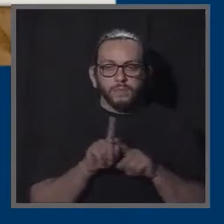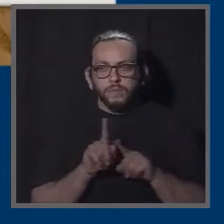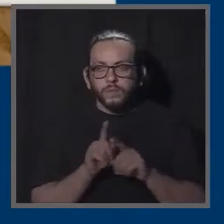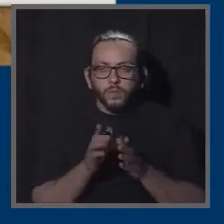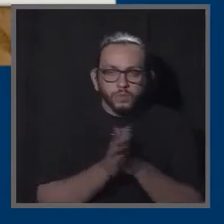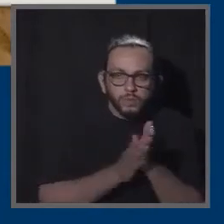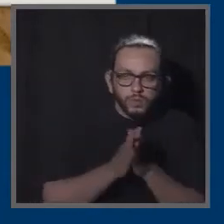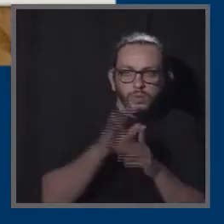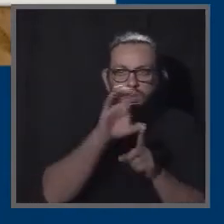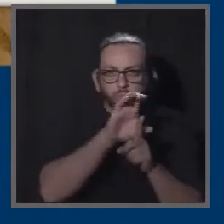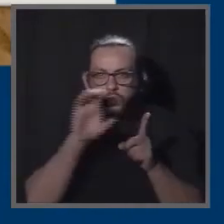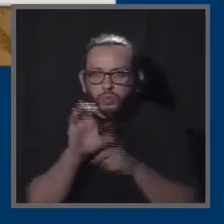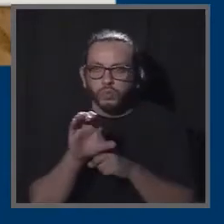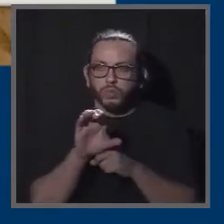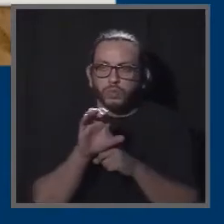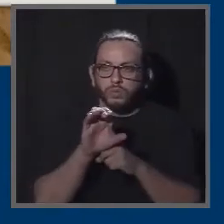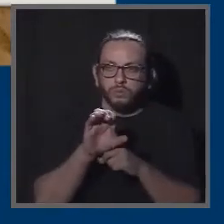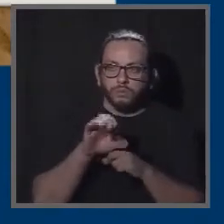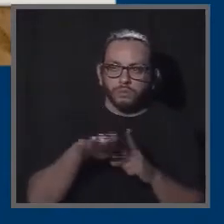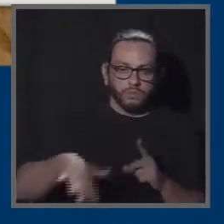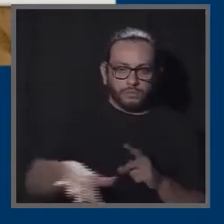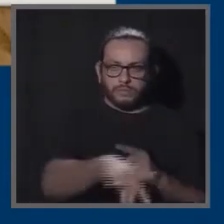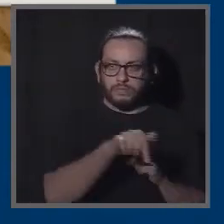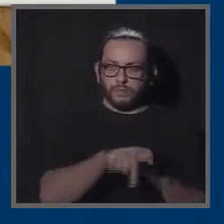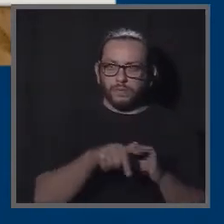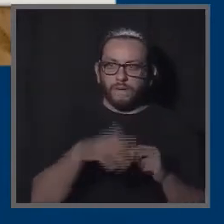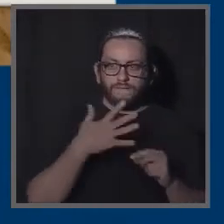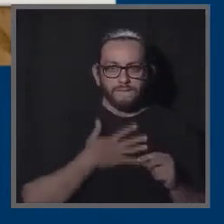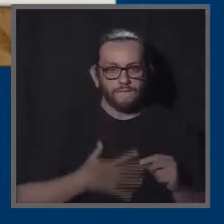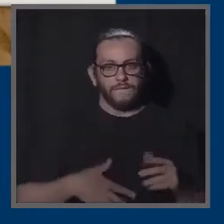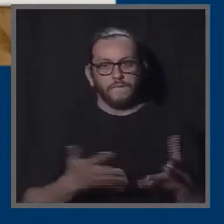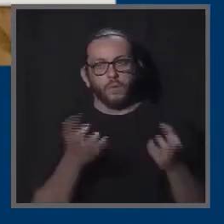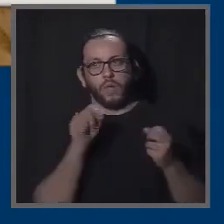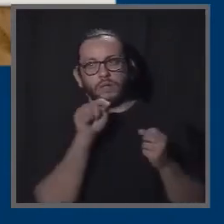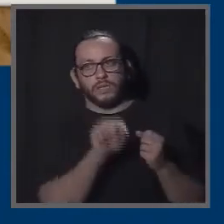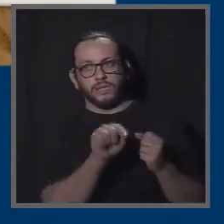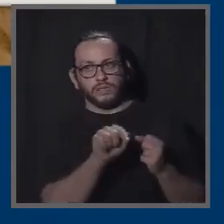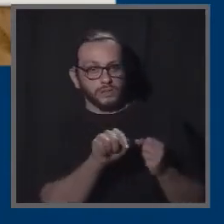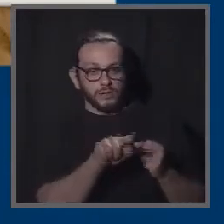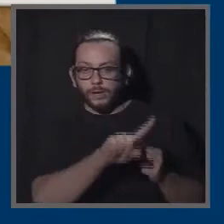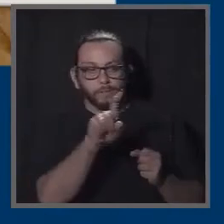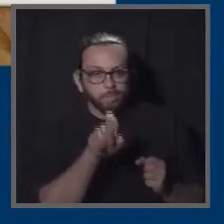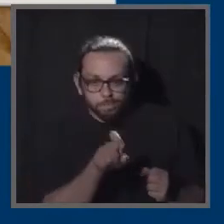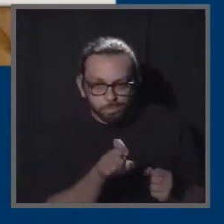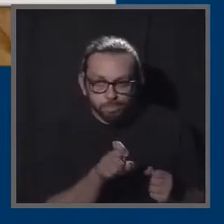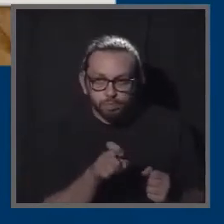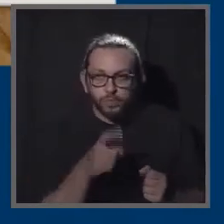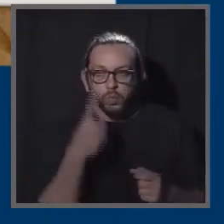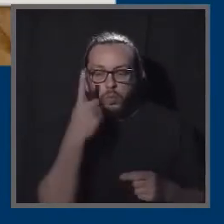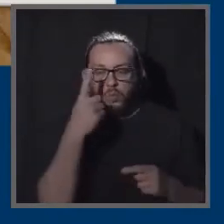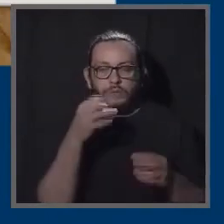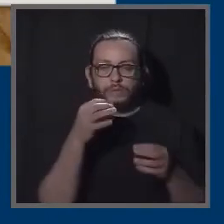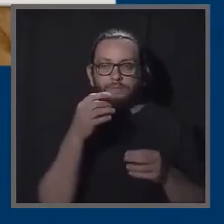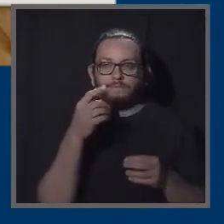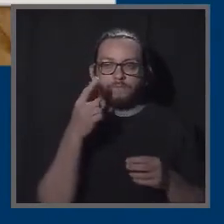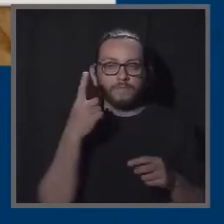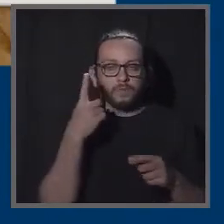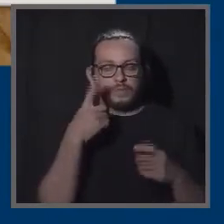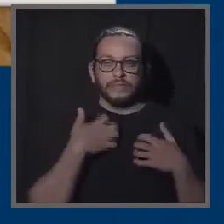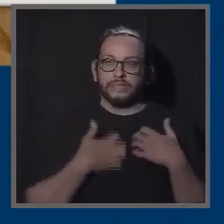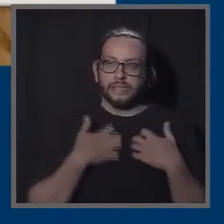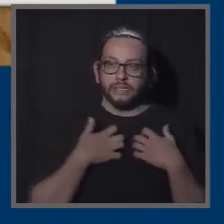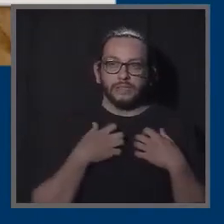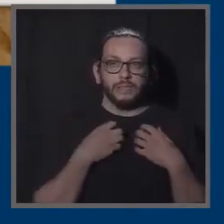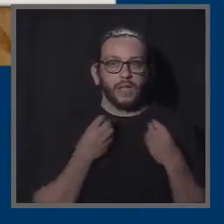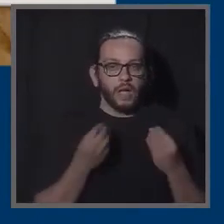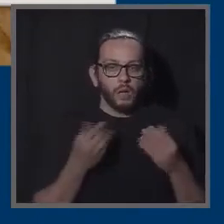location want for themselves. And one of the interesting things has been how the language of cultural